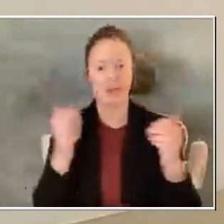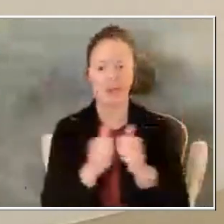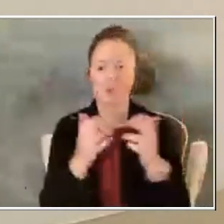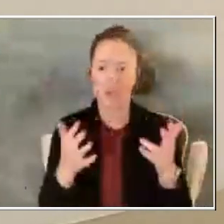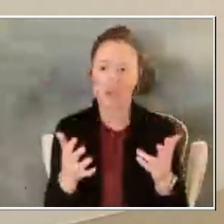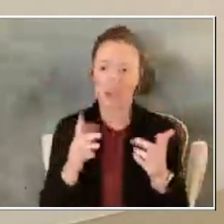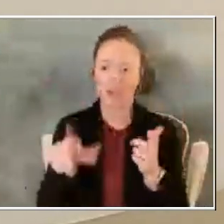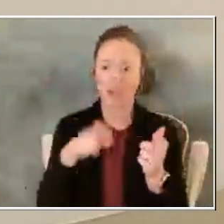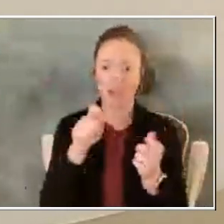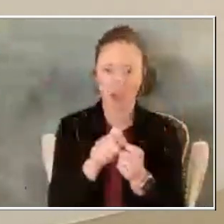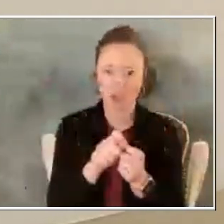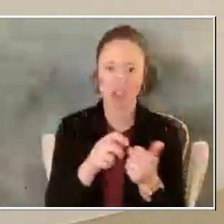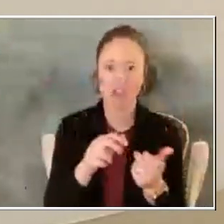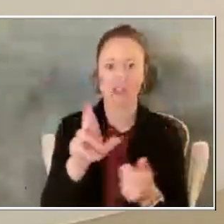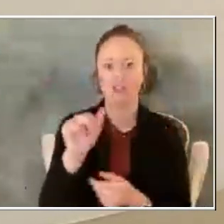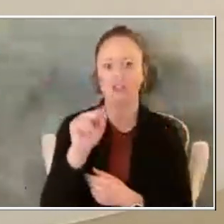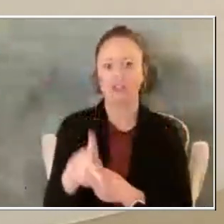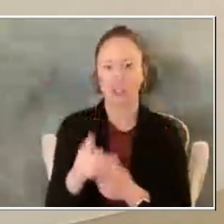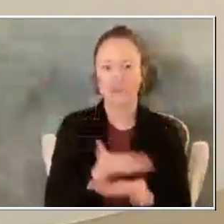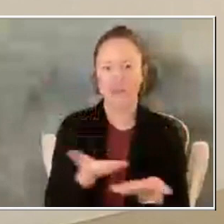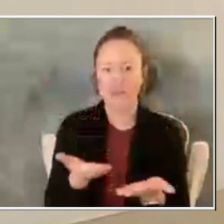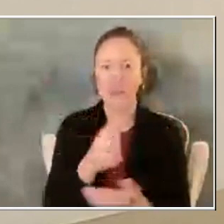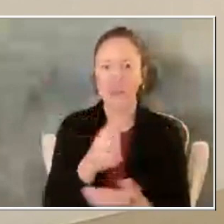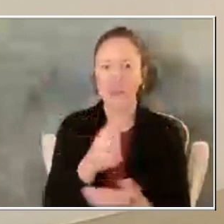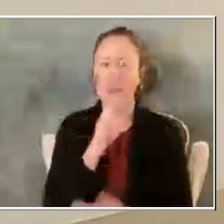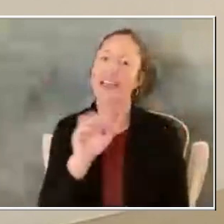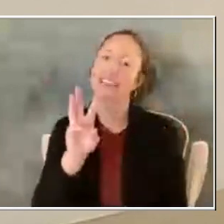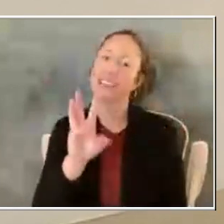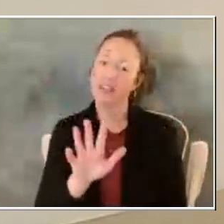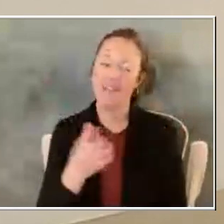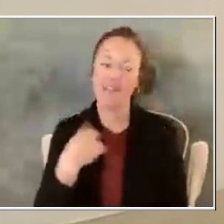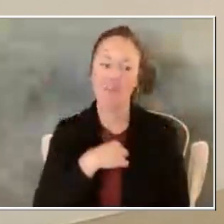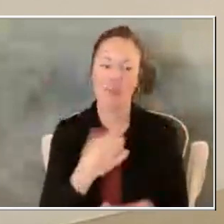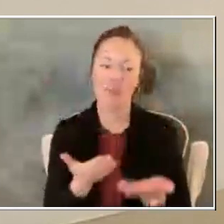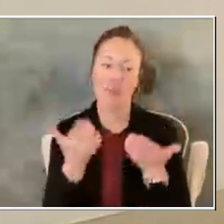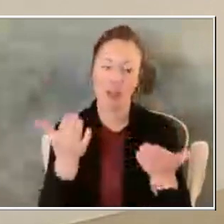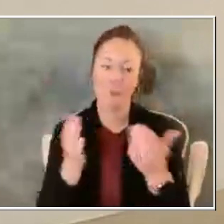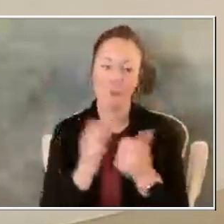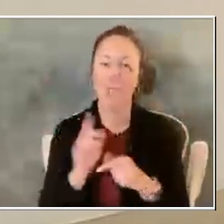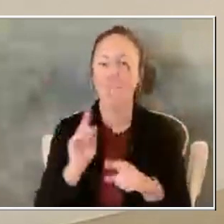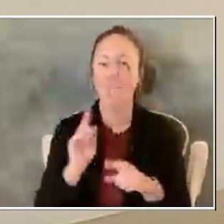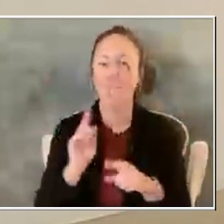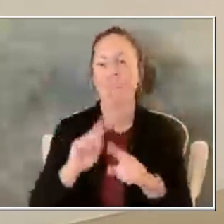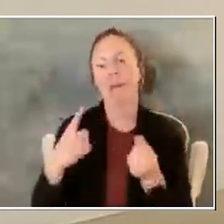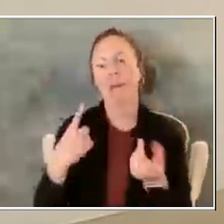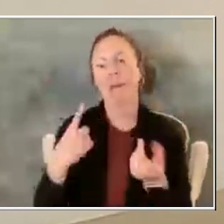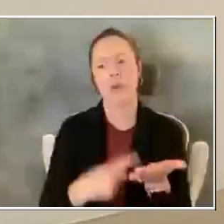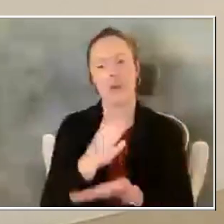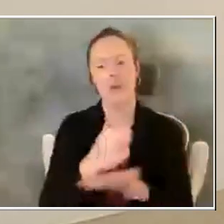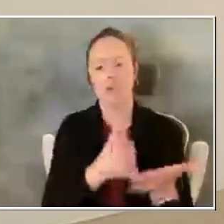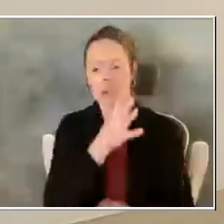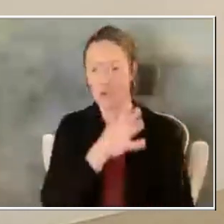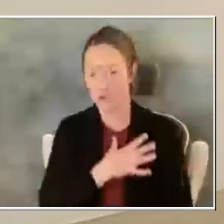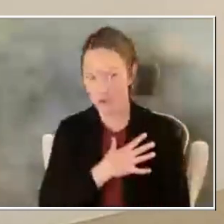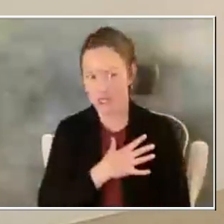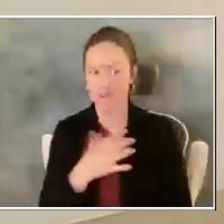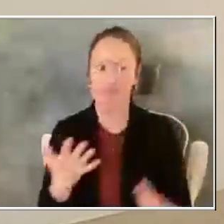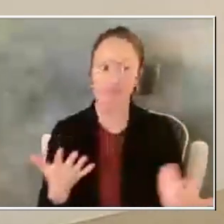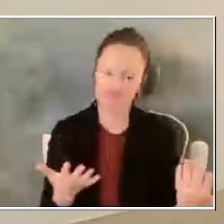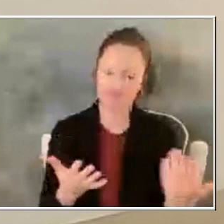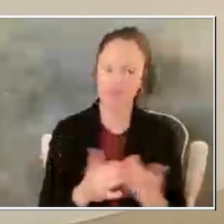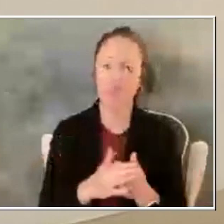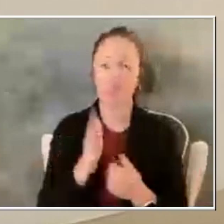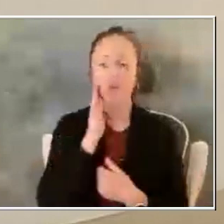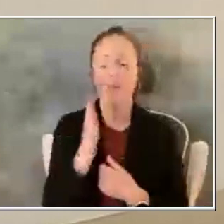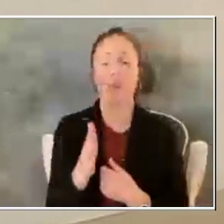certain risk factors, age 65 is when we recommend DEXA scans, although there are some women, especially, who we would